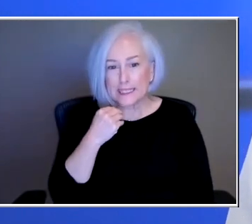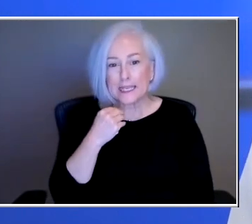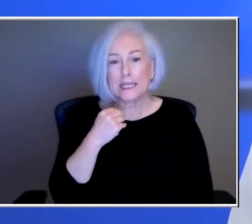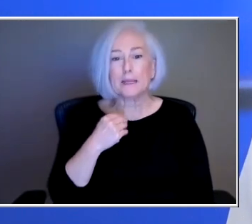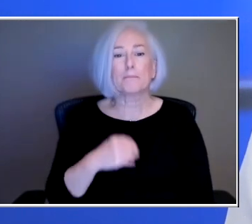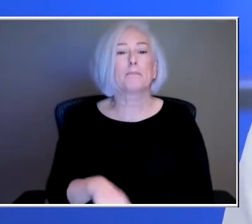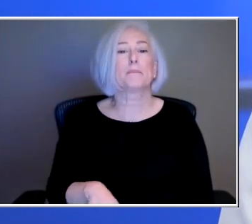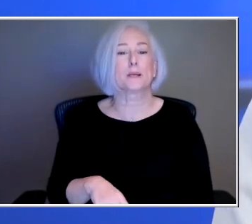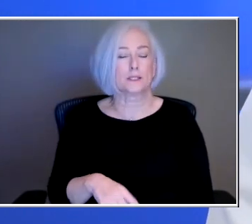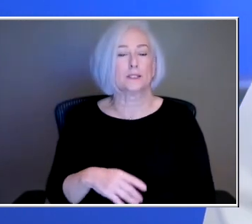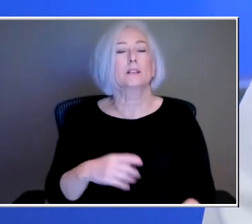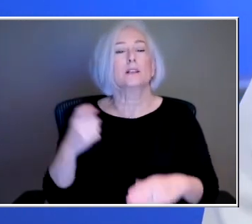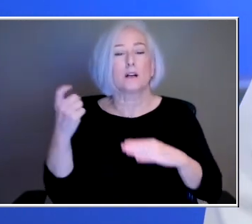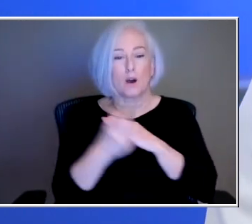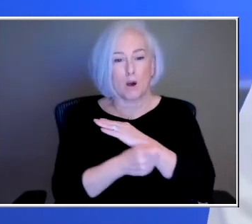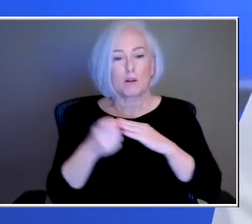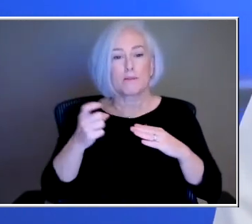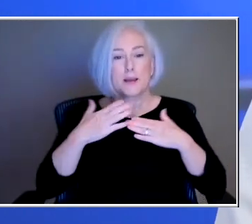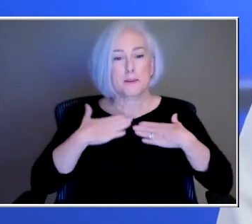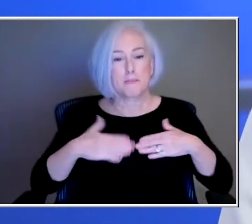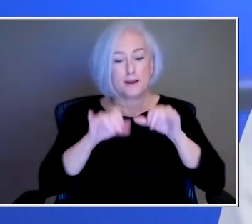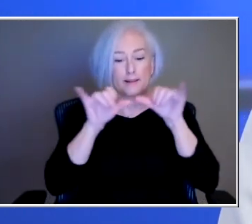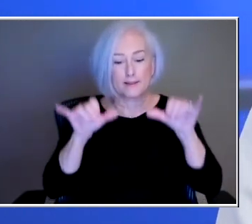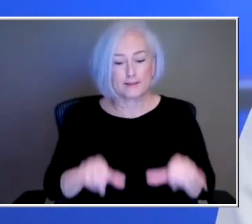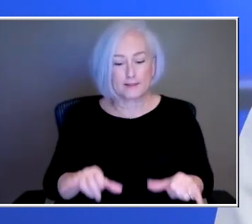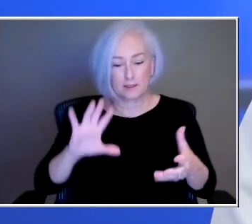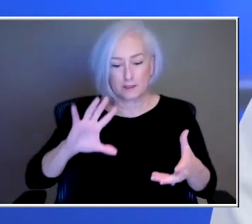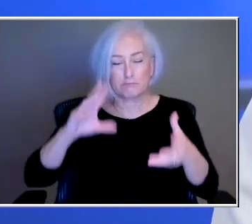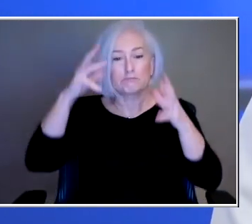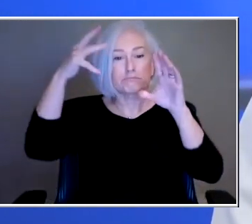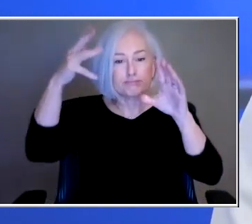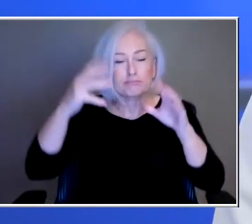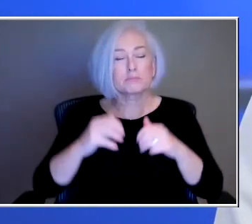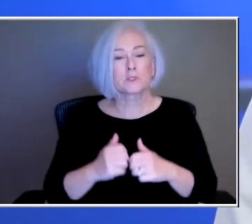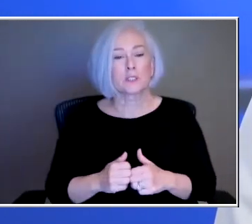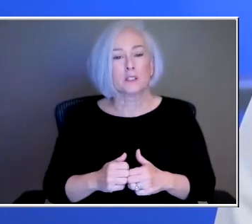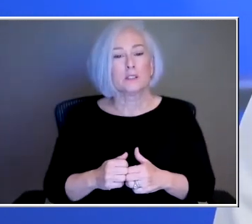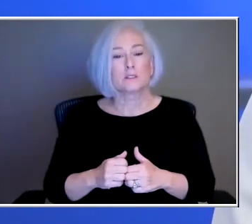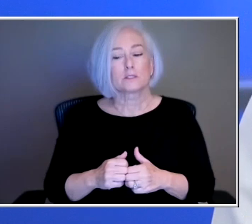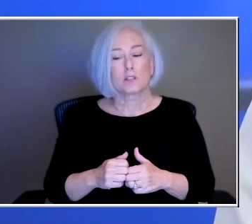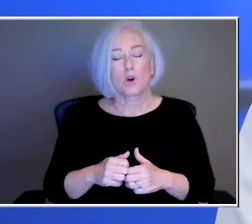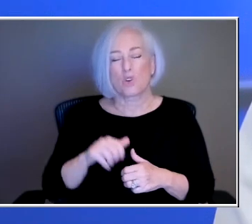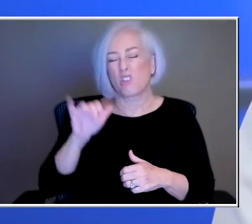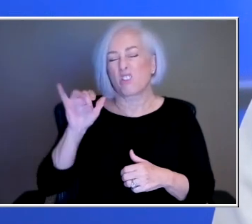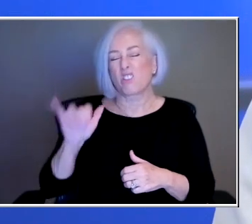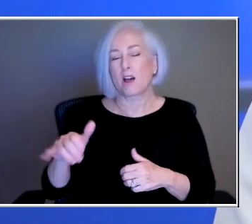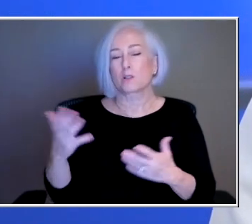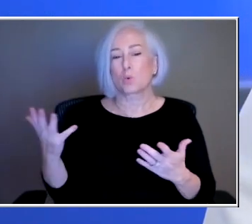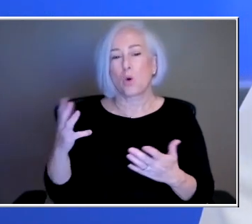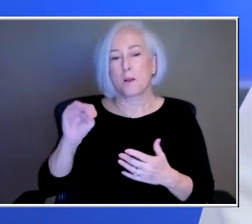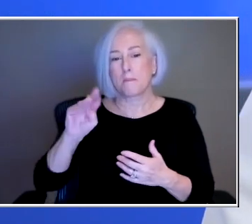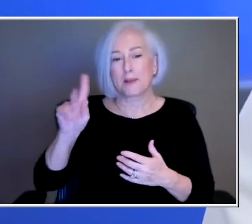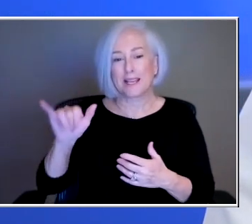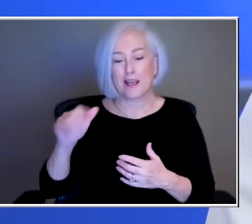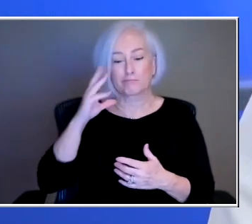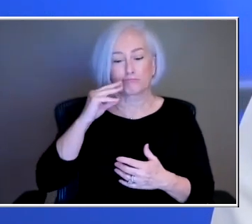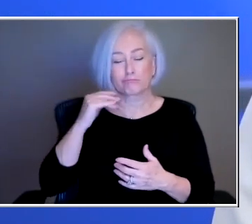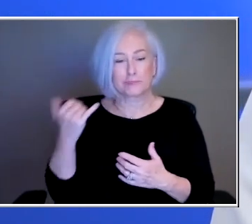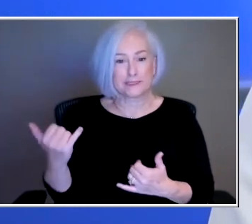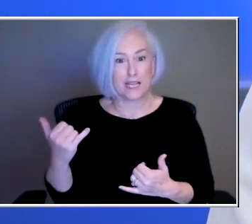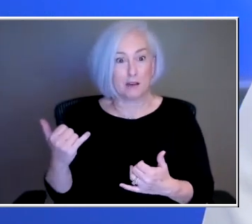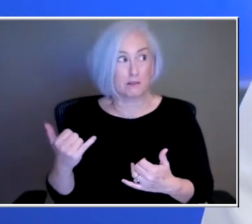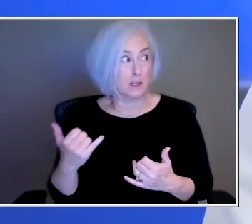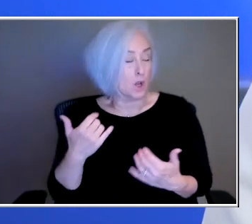Mikayla is dealing with. And so that's really where we want to go, is to get that treatment side of that. Unfortunately, we still don't have a universal treatment